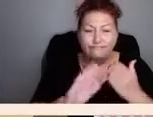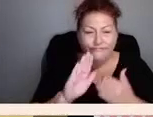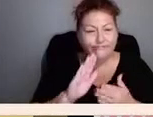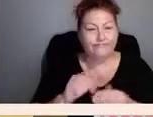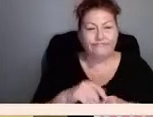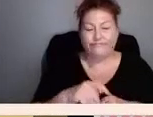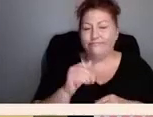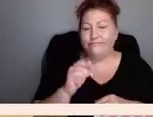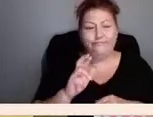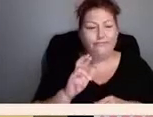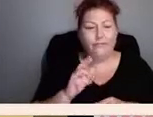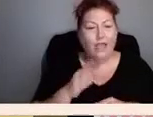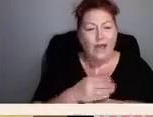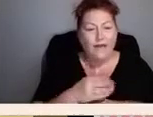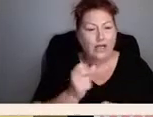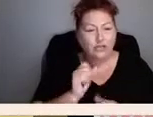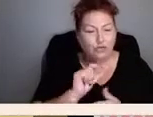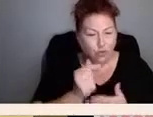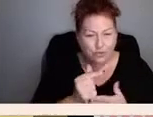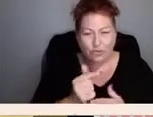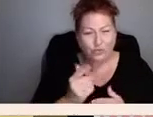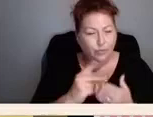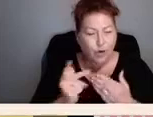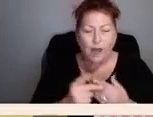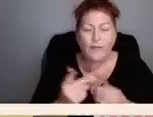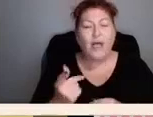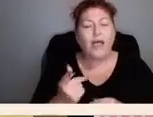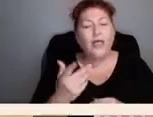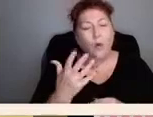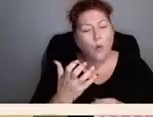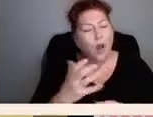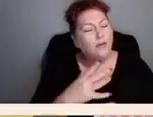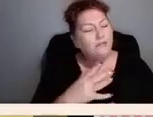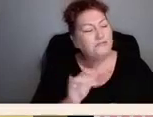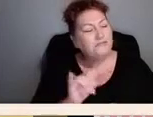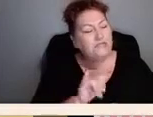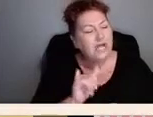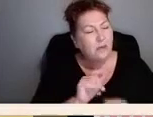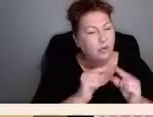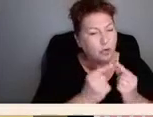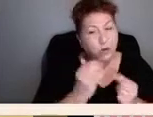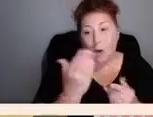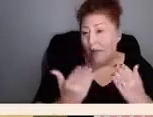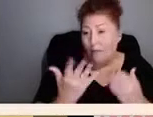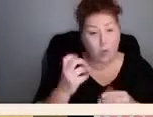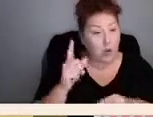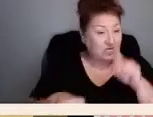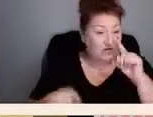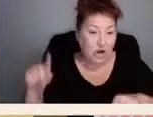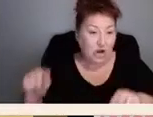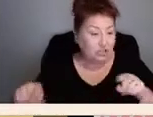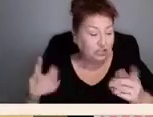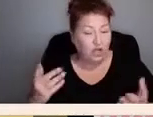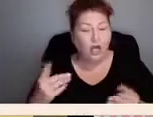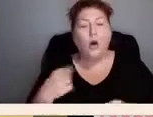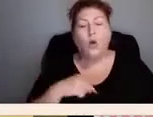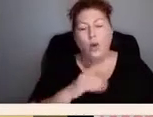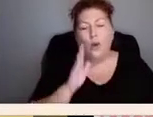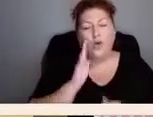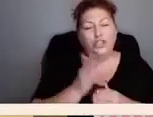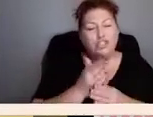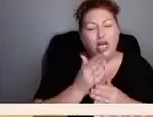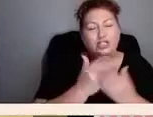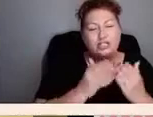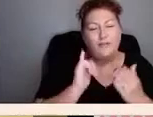kind of want to find some like groups, or maybe some that are really diverse and different. And so we are going to share some